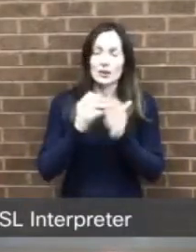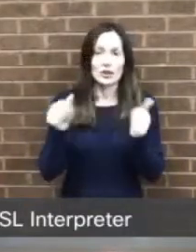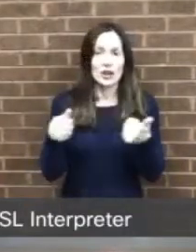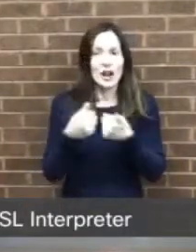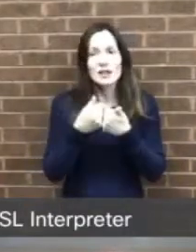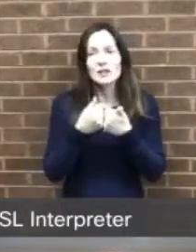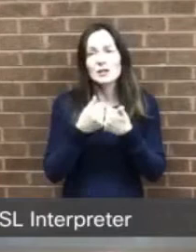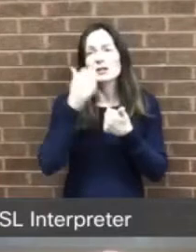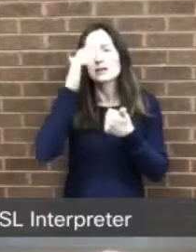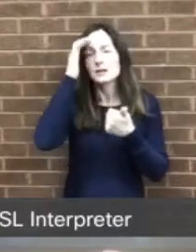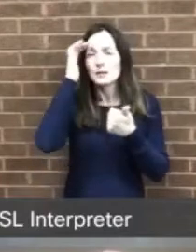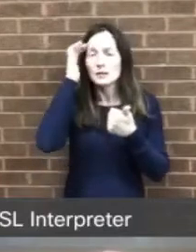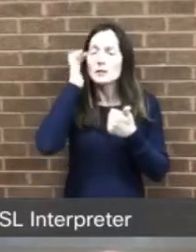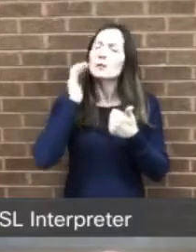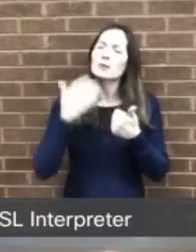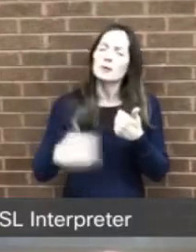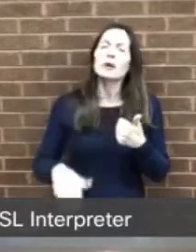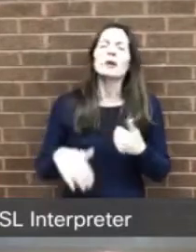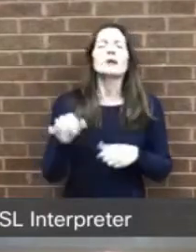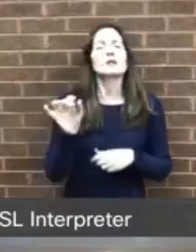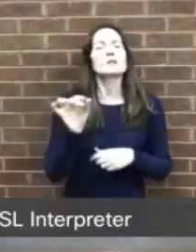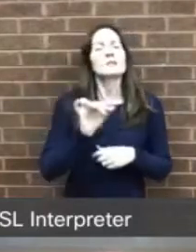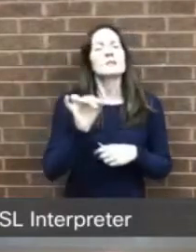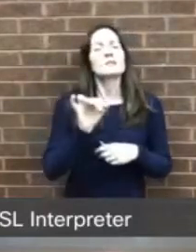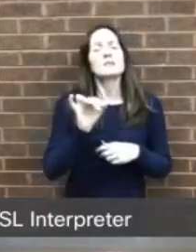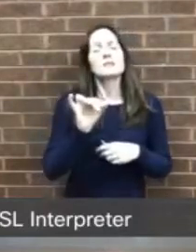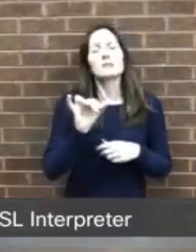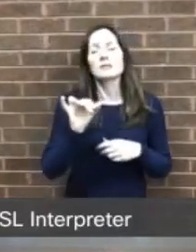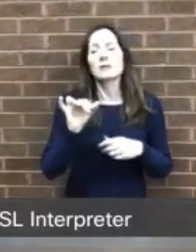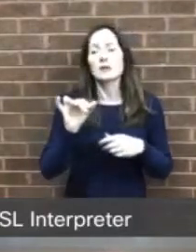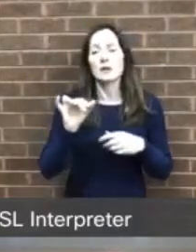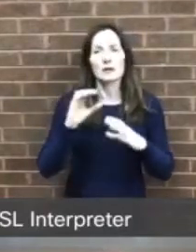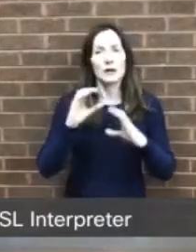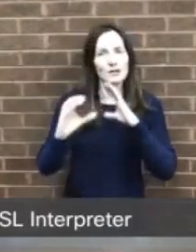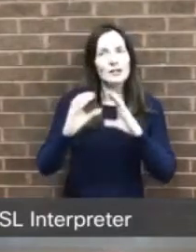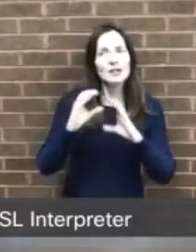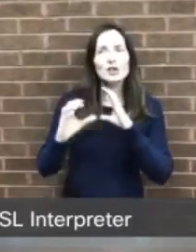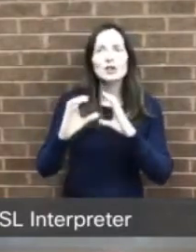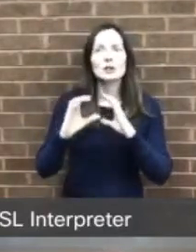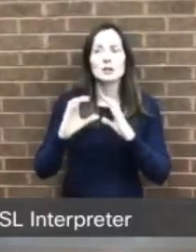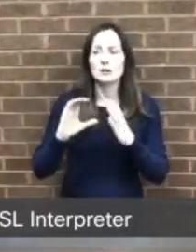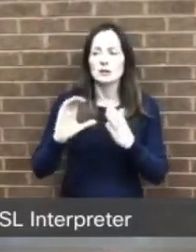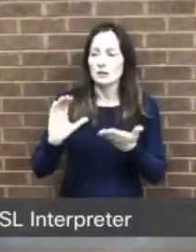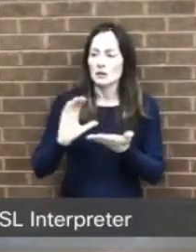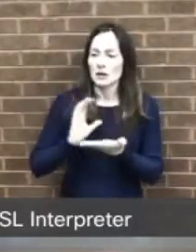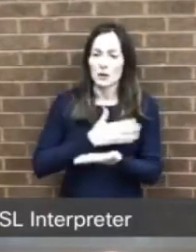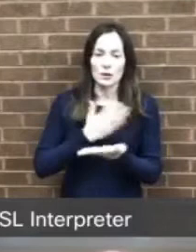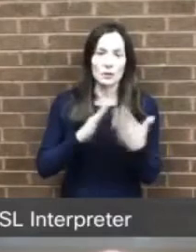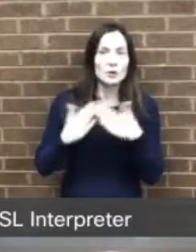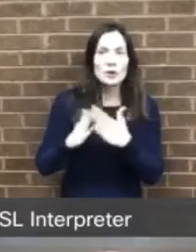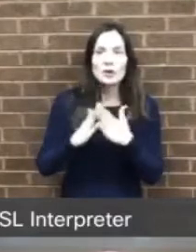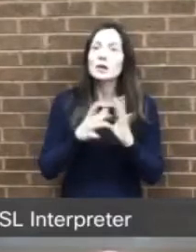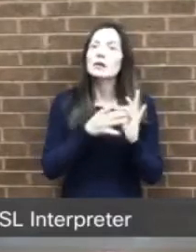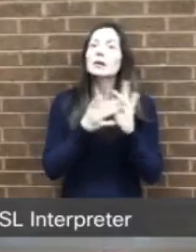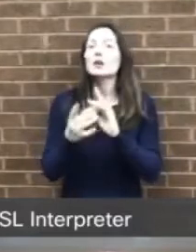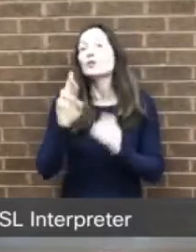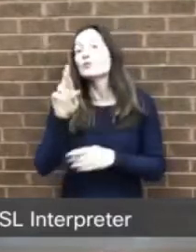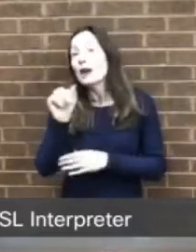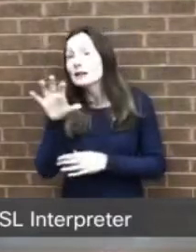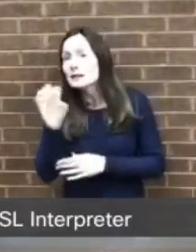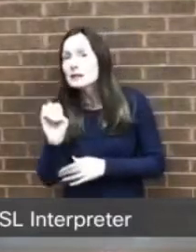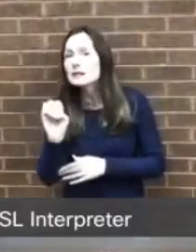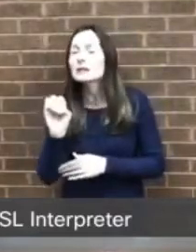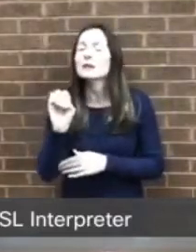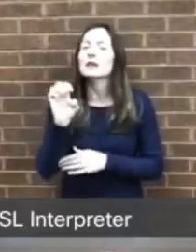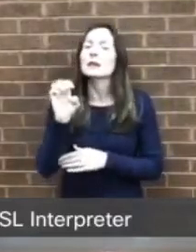critical conversation in our community about issues such as race and equity. Tonight,